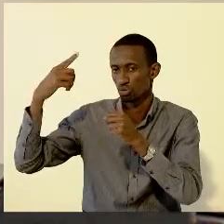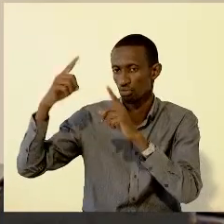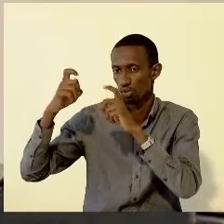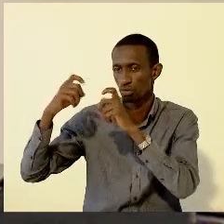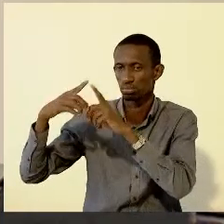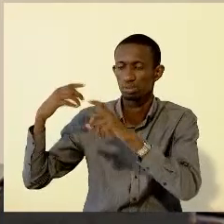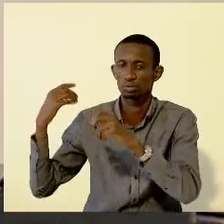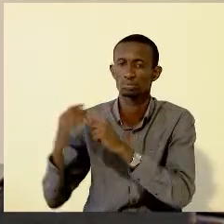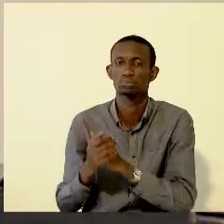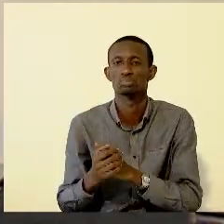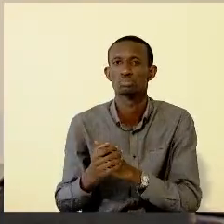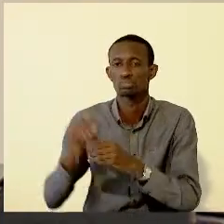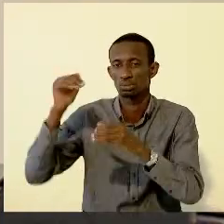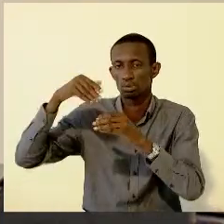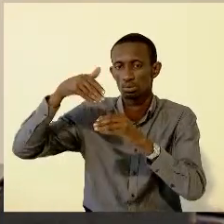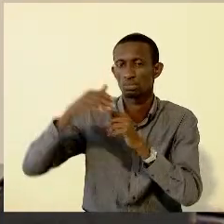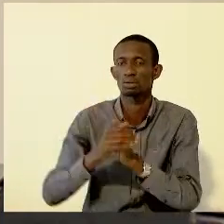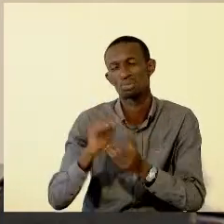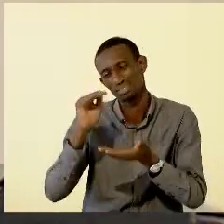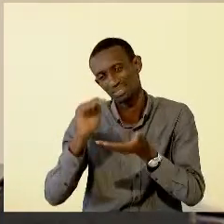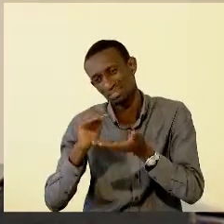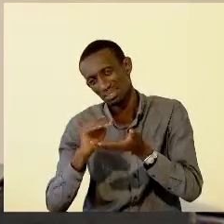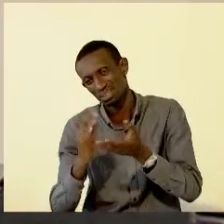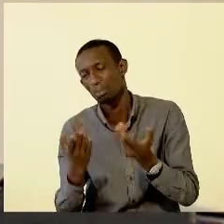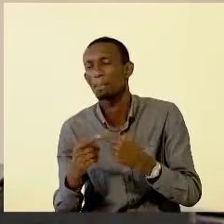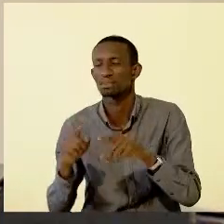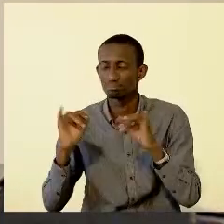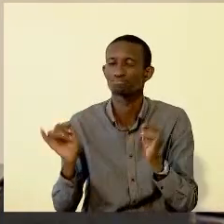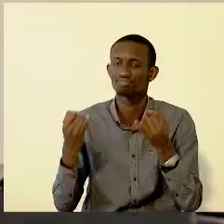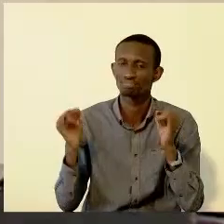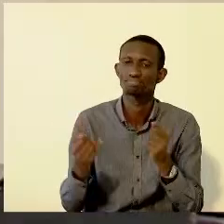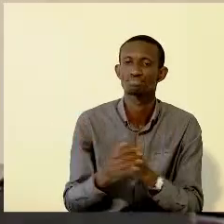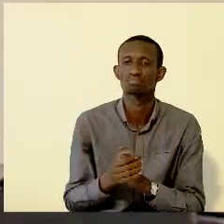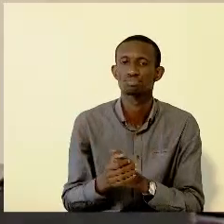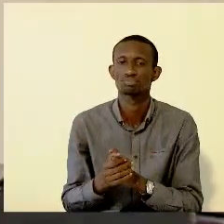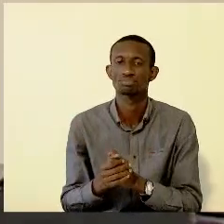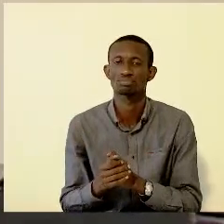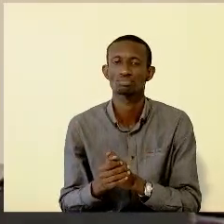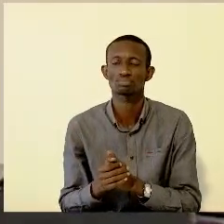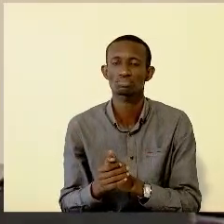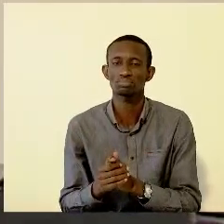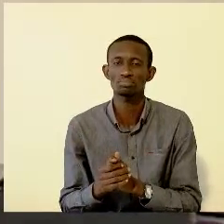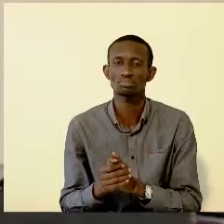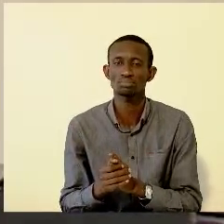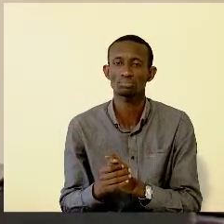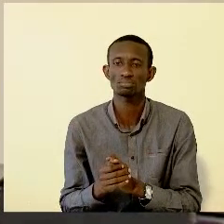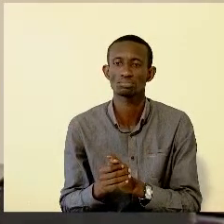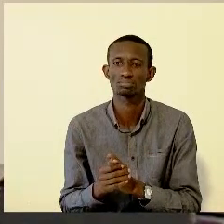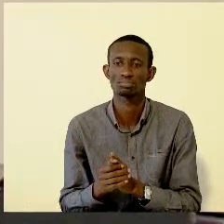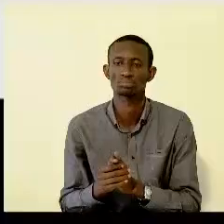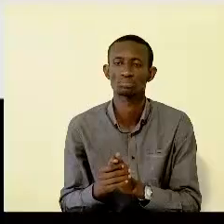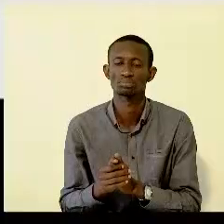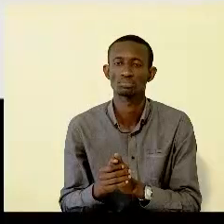the photosynthesis they do is less than photosynthesis done by palisade mesophyll